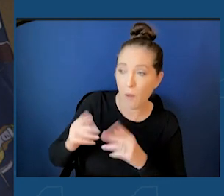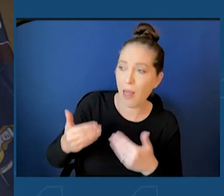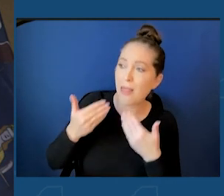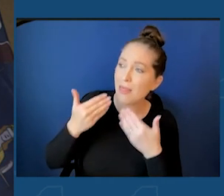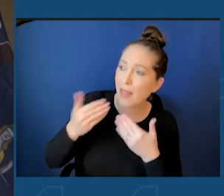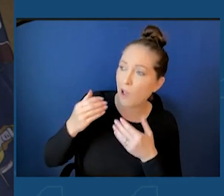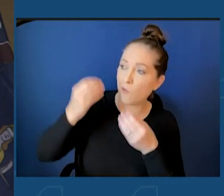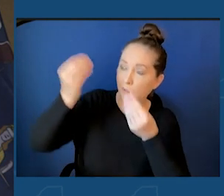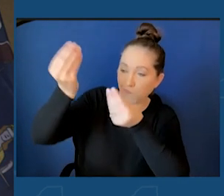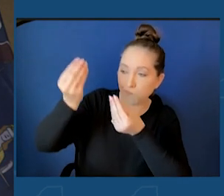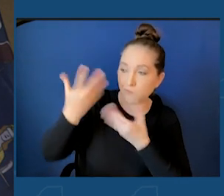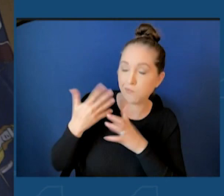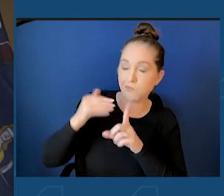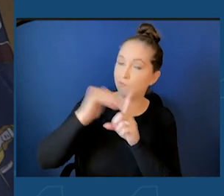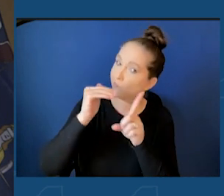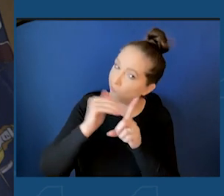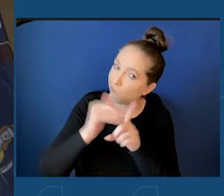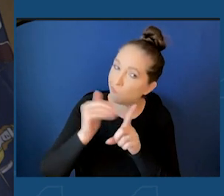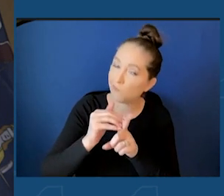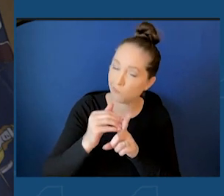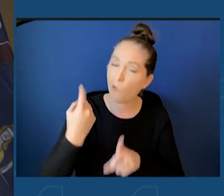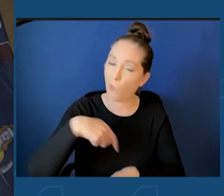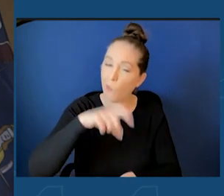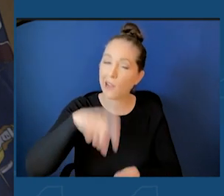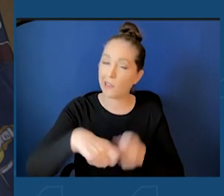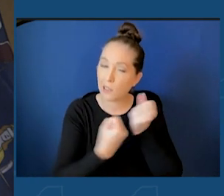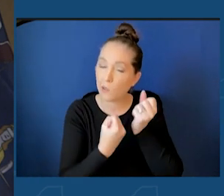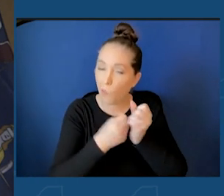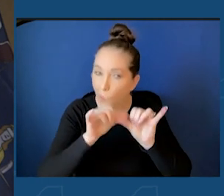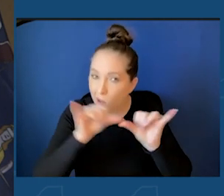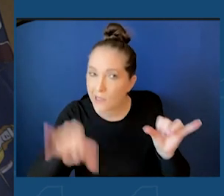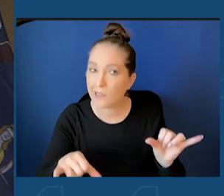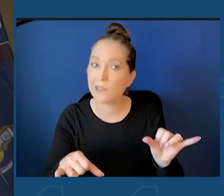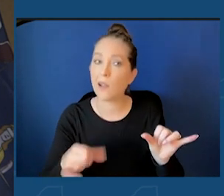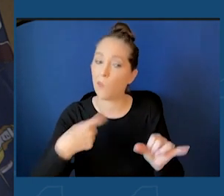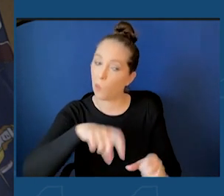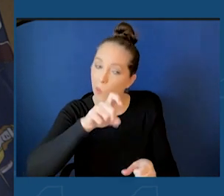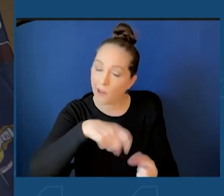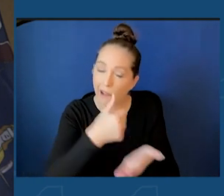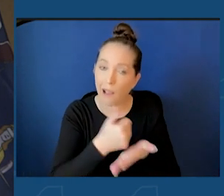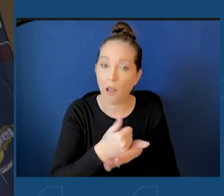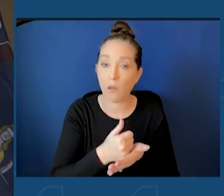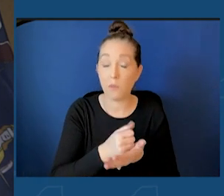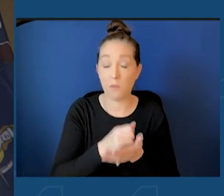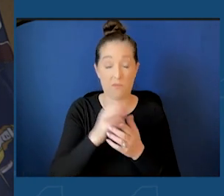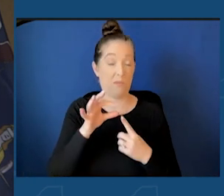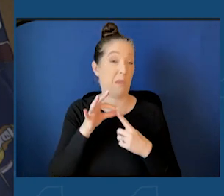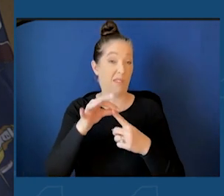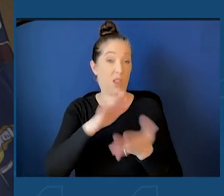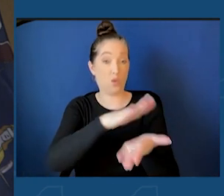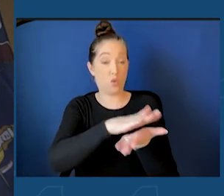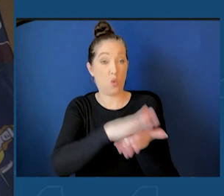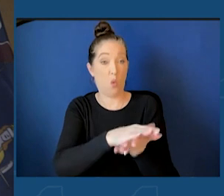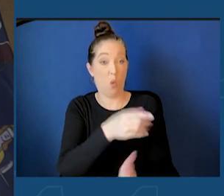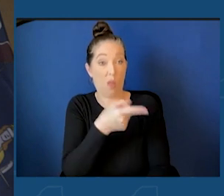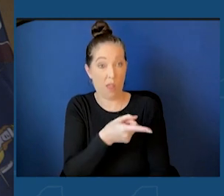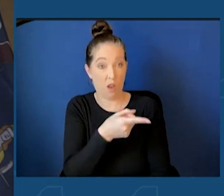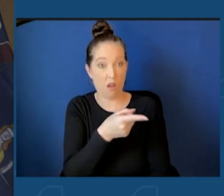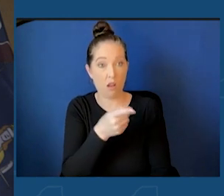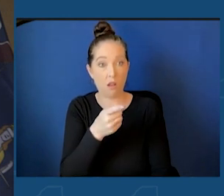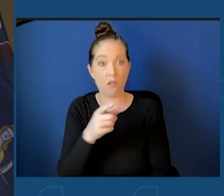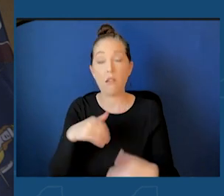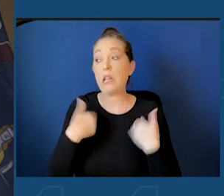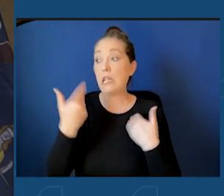sure that those support systems are in place, particularly in places like schools, where young people spend most of their day, or after